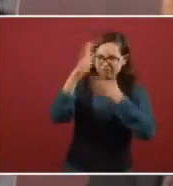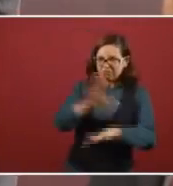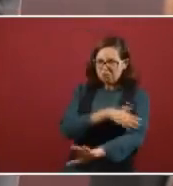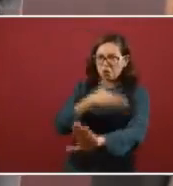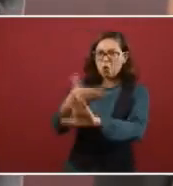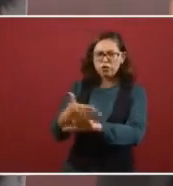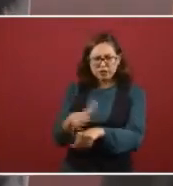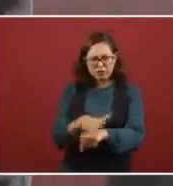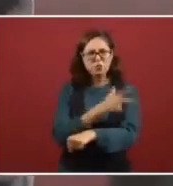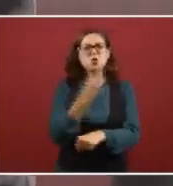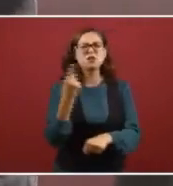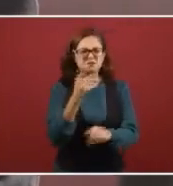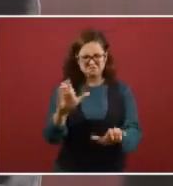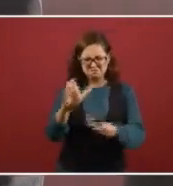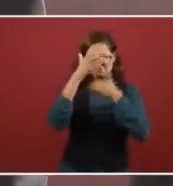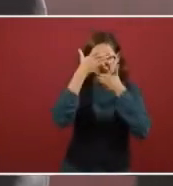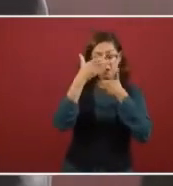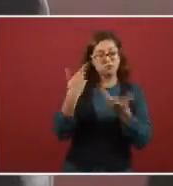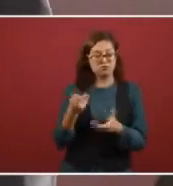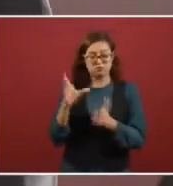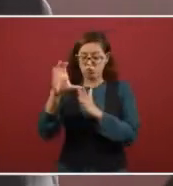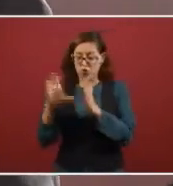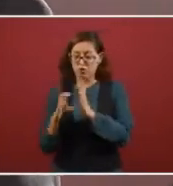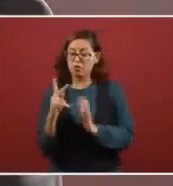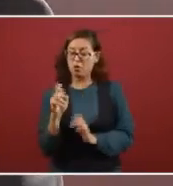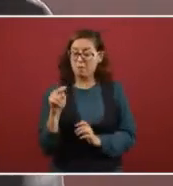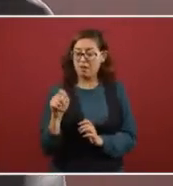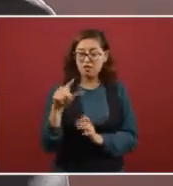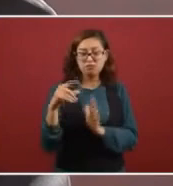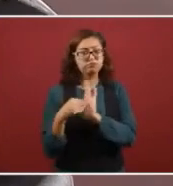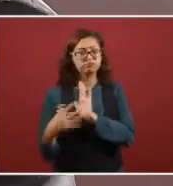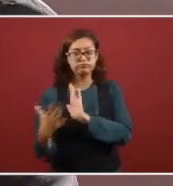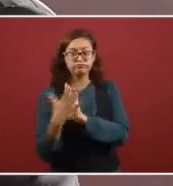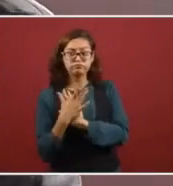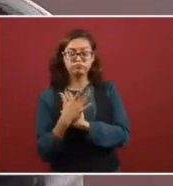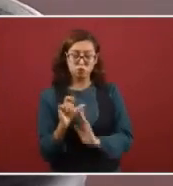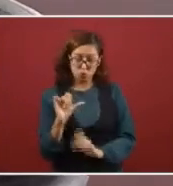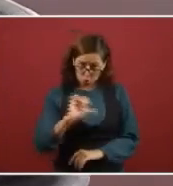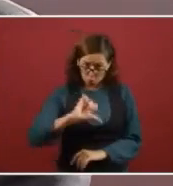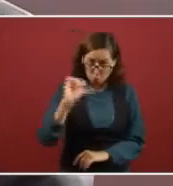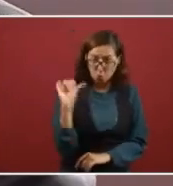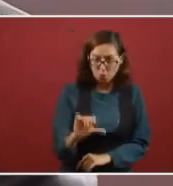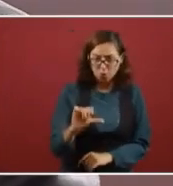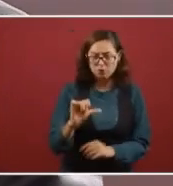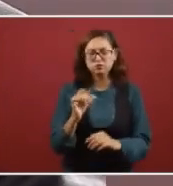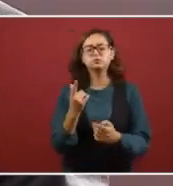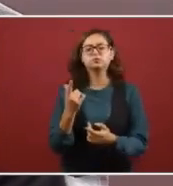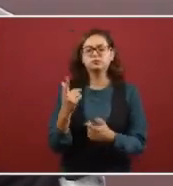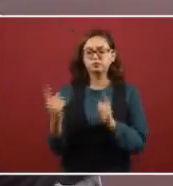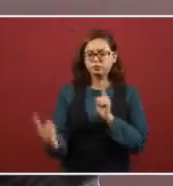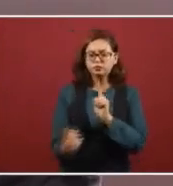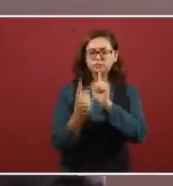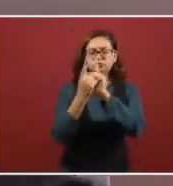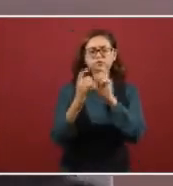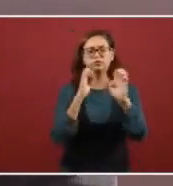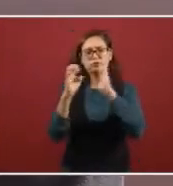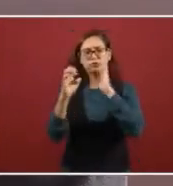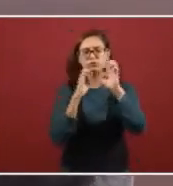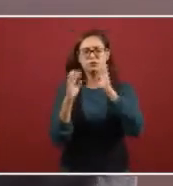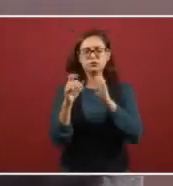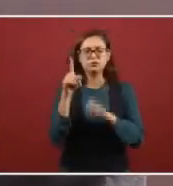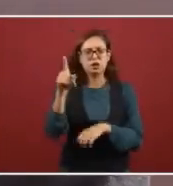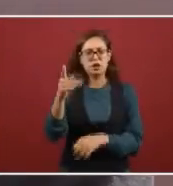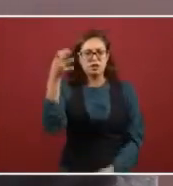it's on the Mexican code is racist, and they're going to speak with the district attorney